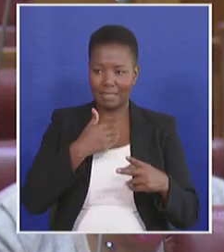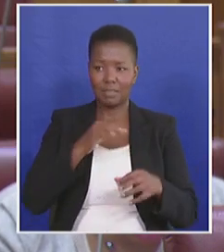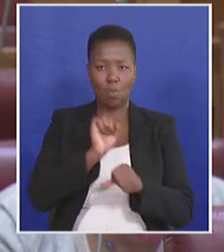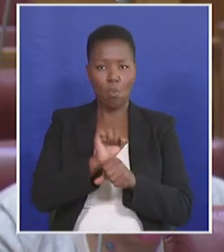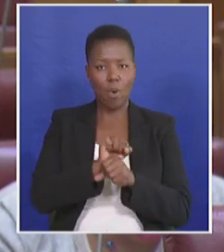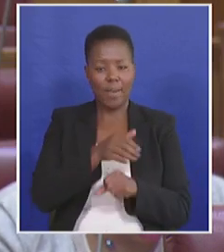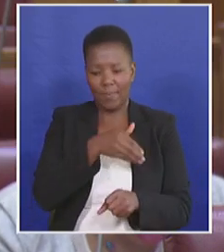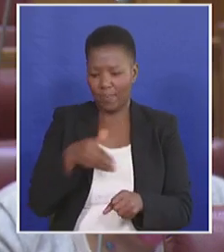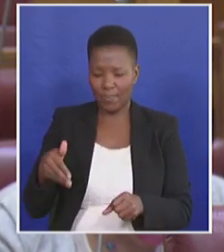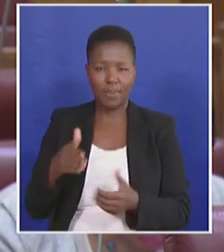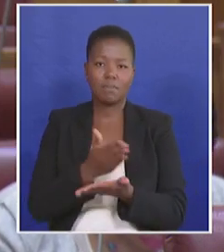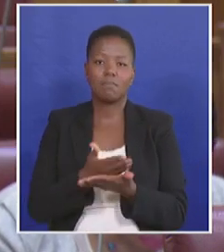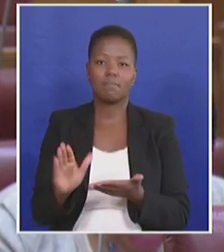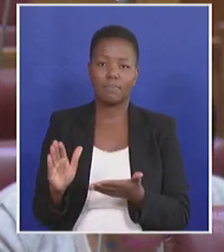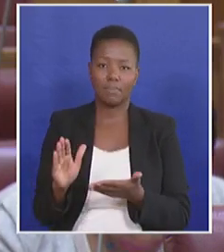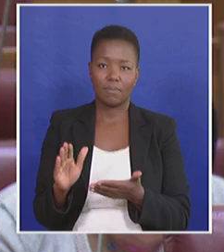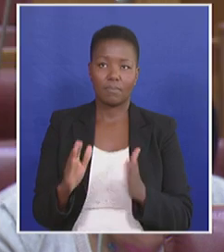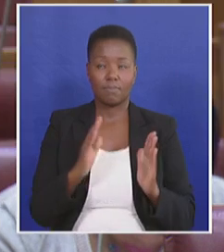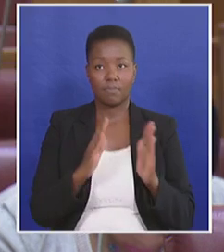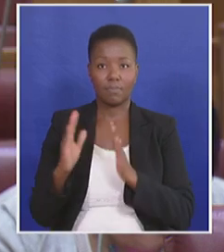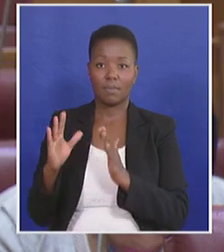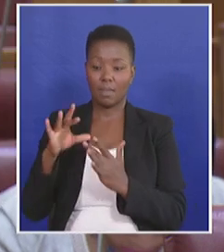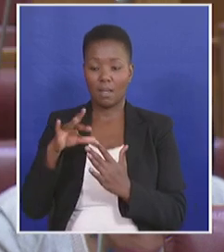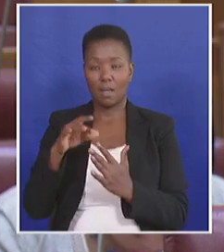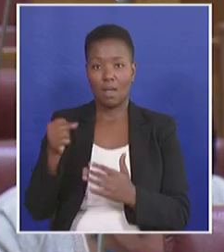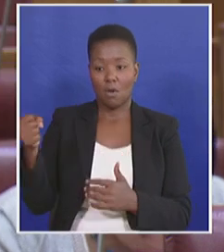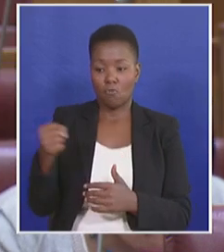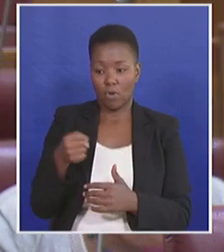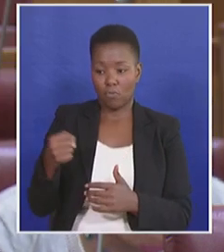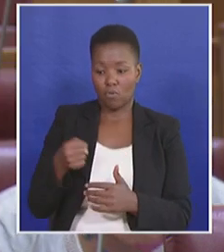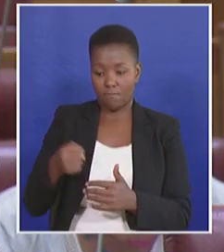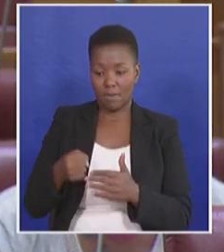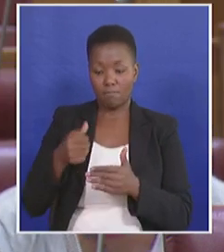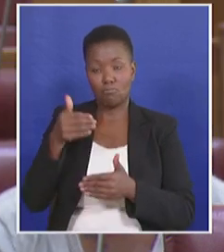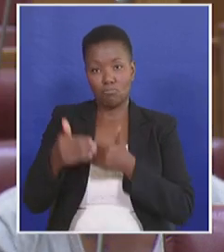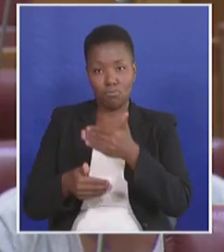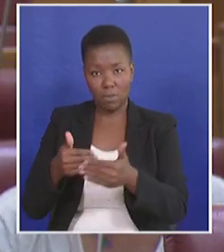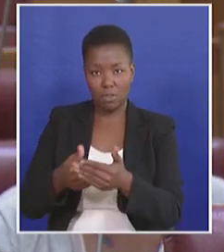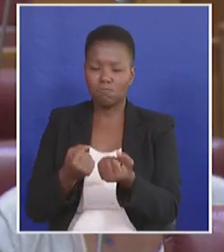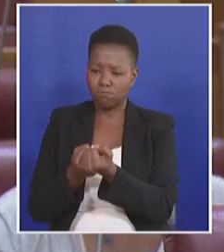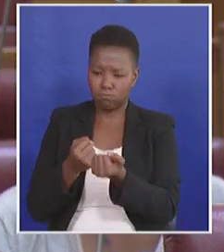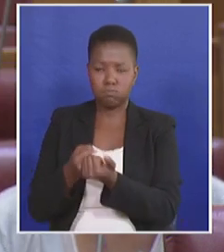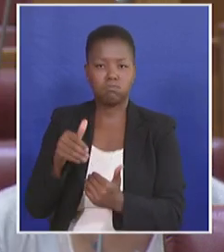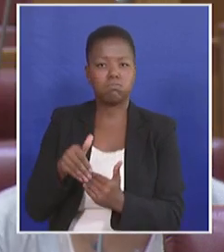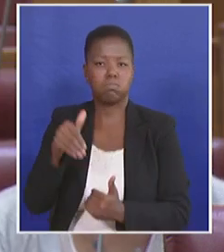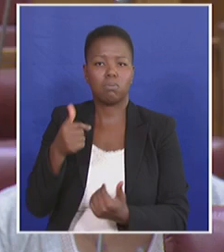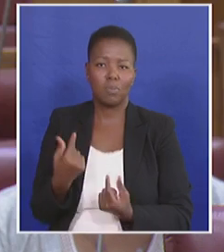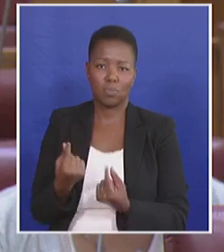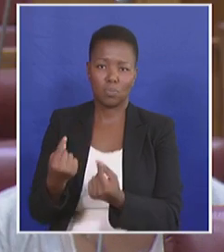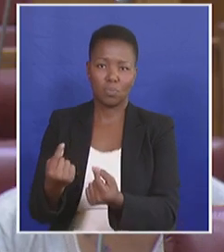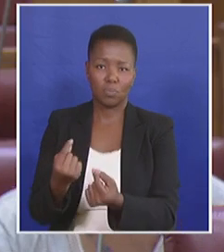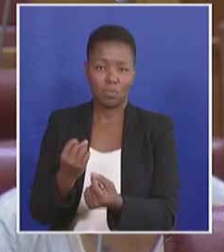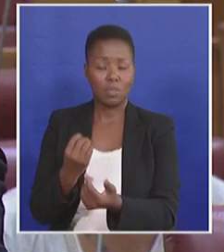Strengthened our recruitment processes to ensure that quality recruits join the